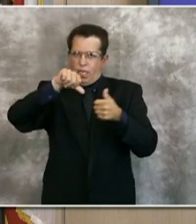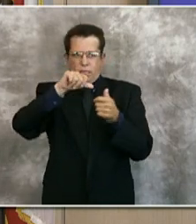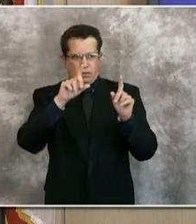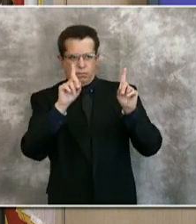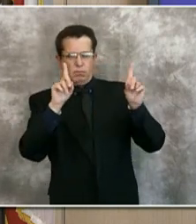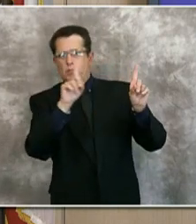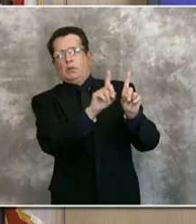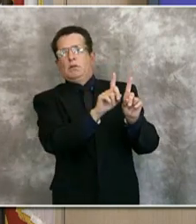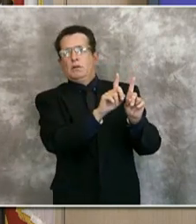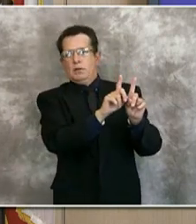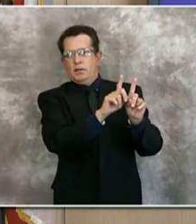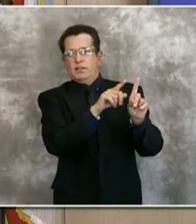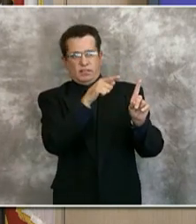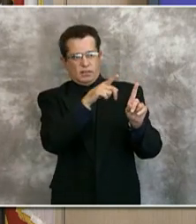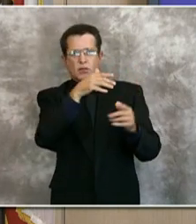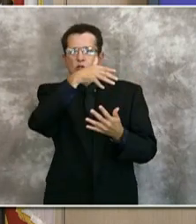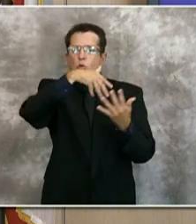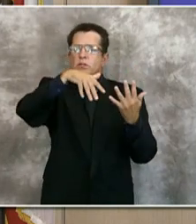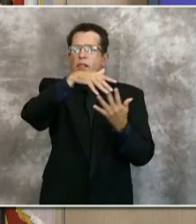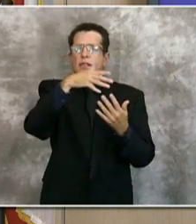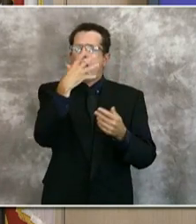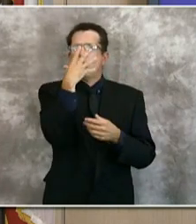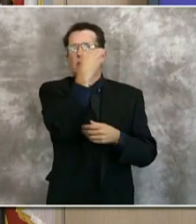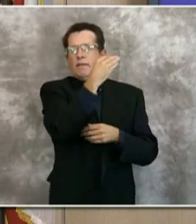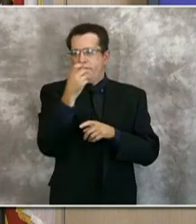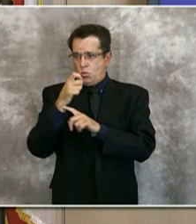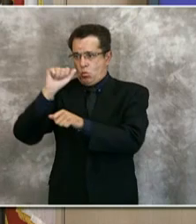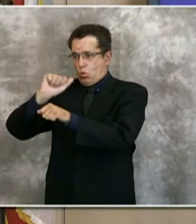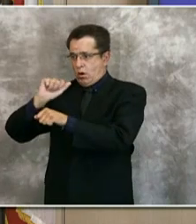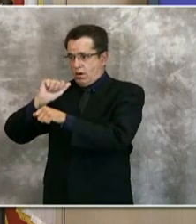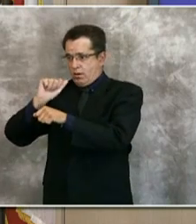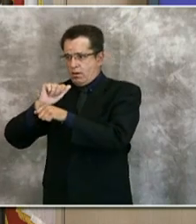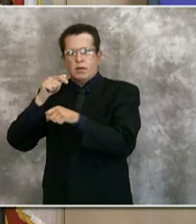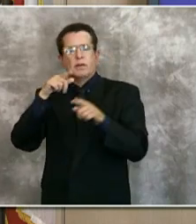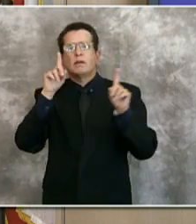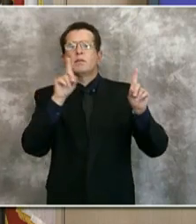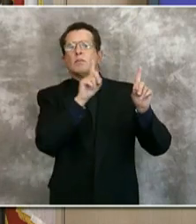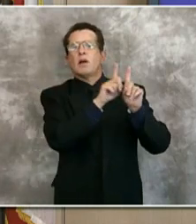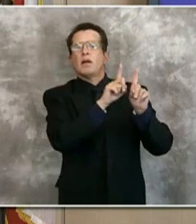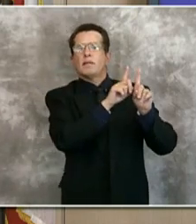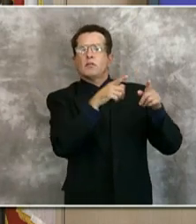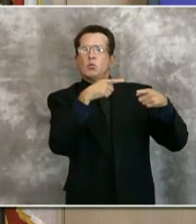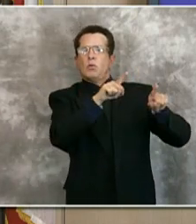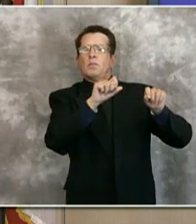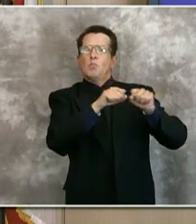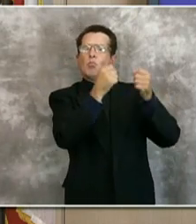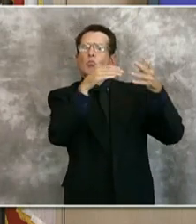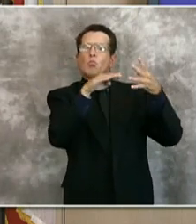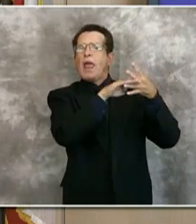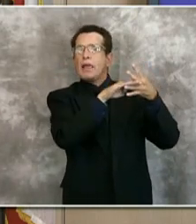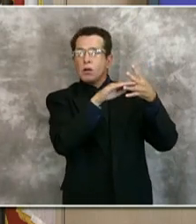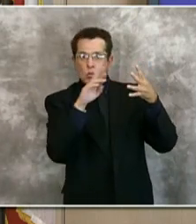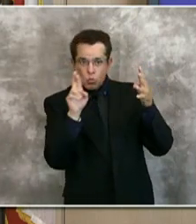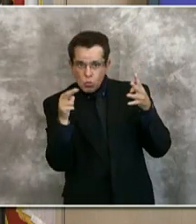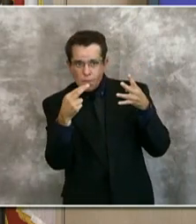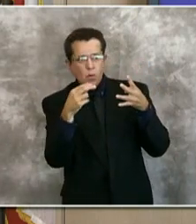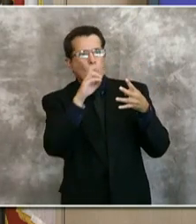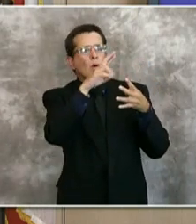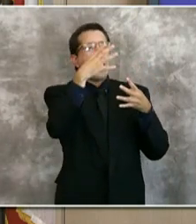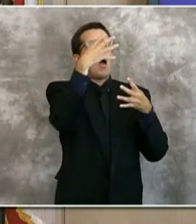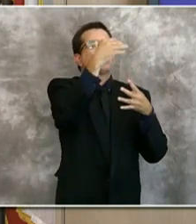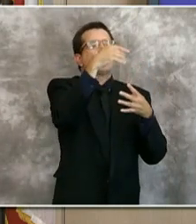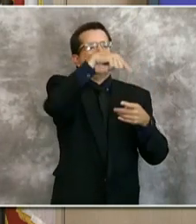be socializing outside the actual physical workplace where they're doing the work. So it might be in the break room, might be outside, might be because